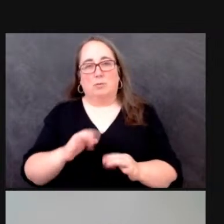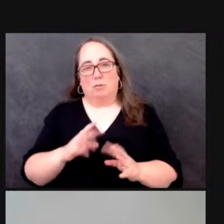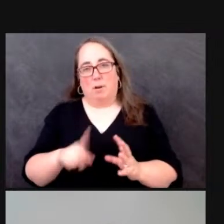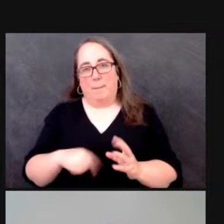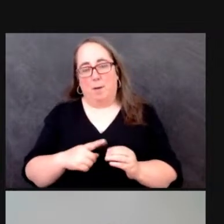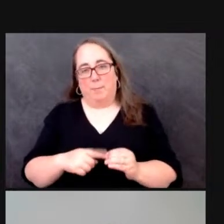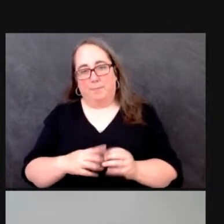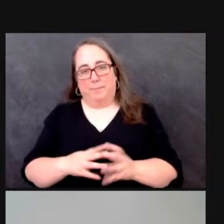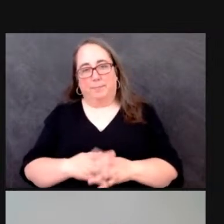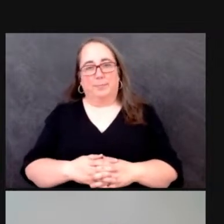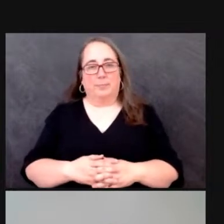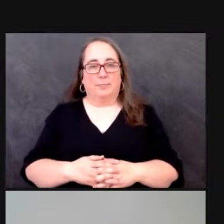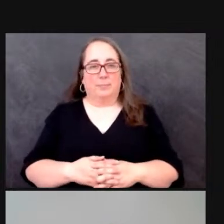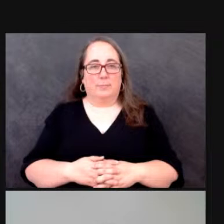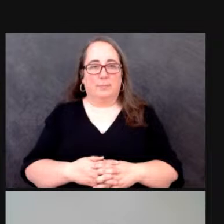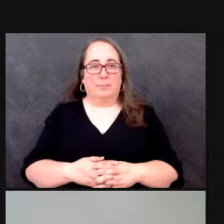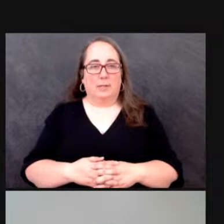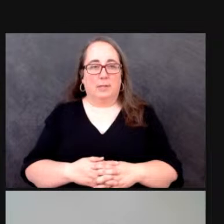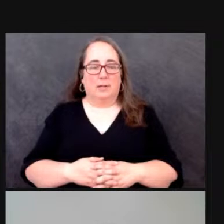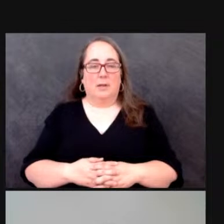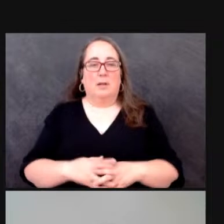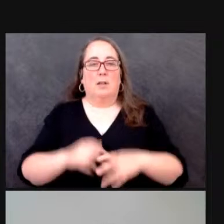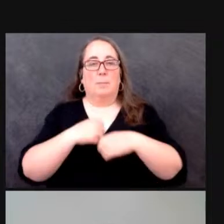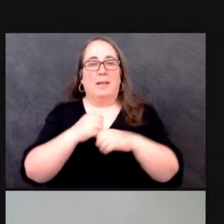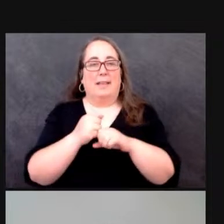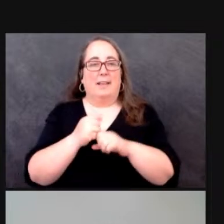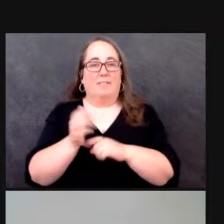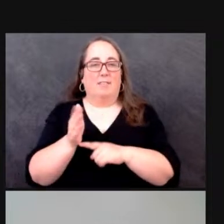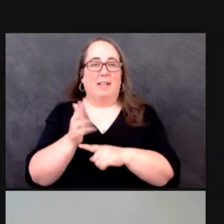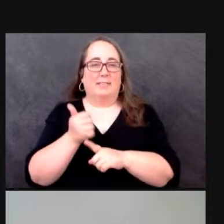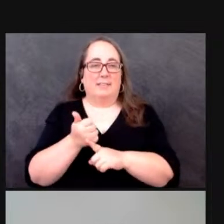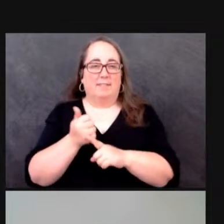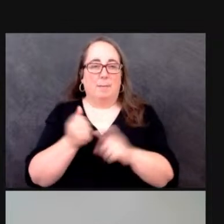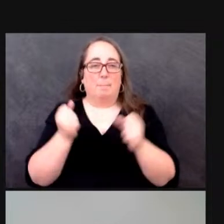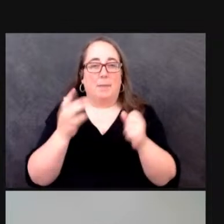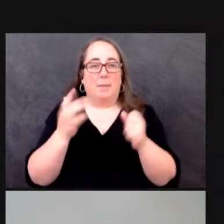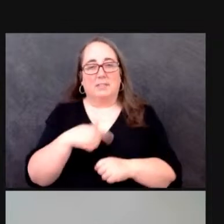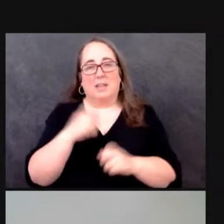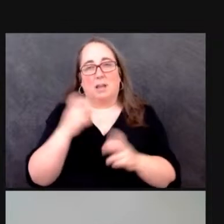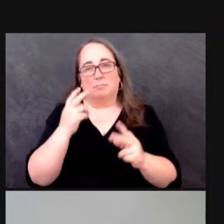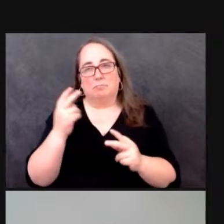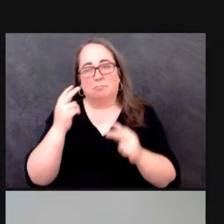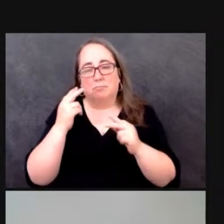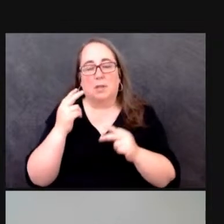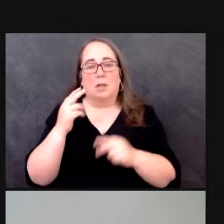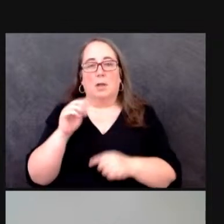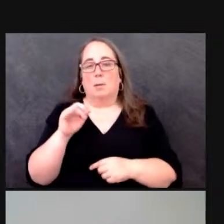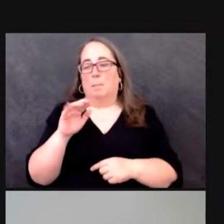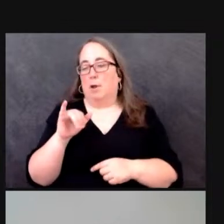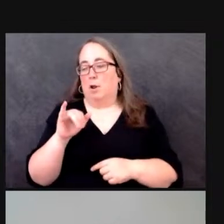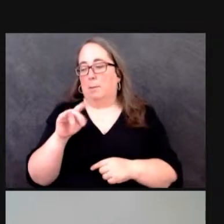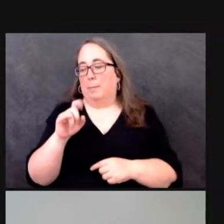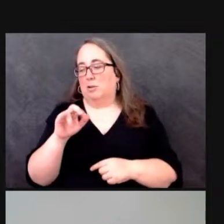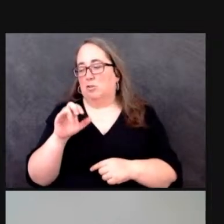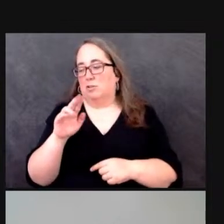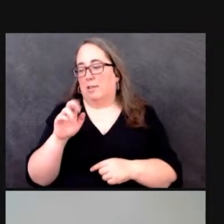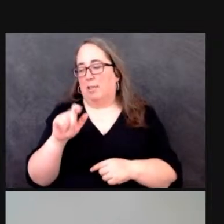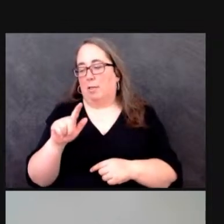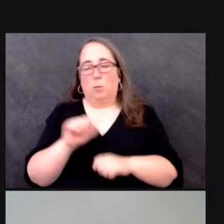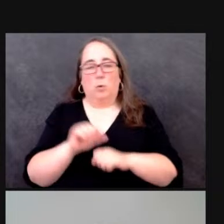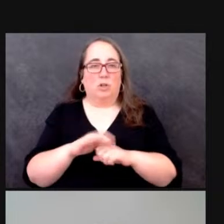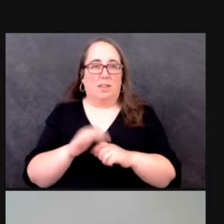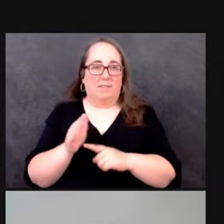is that of the making of the flag itself. While many of us might be able to recall that Mary Pickersgill worked on the flag,